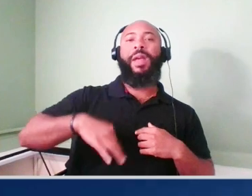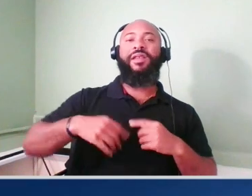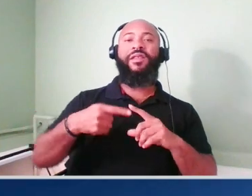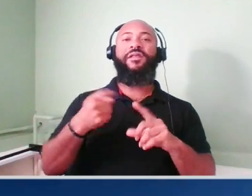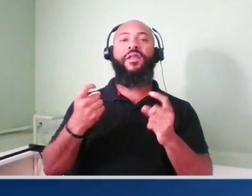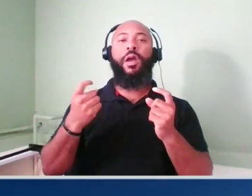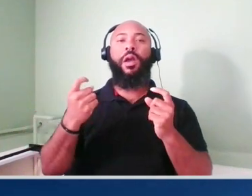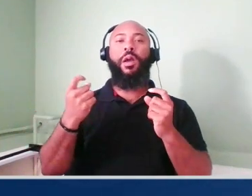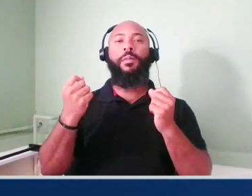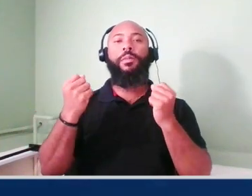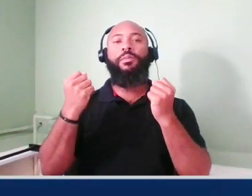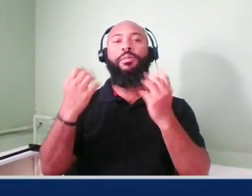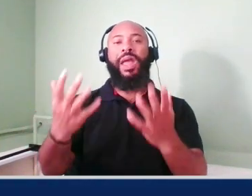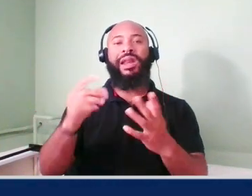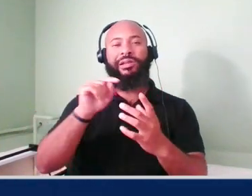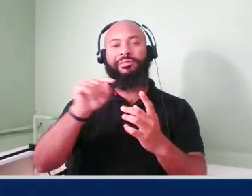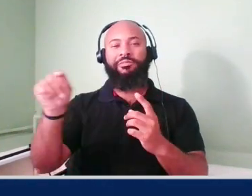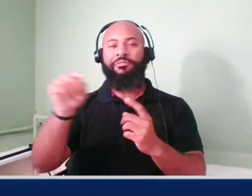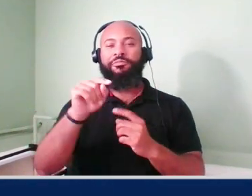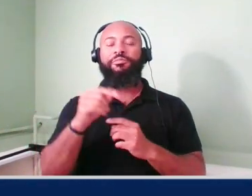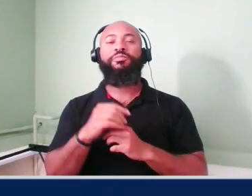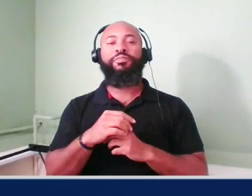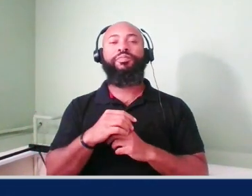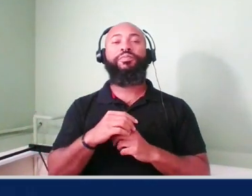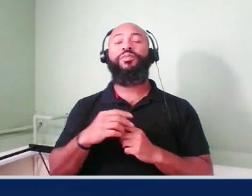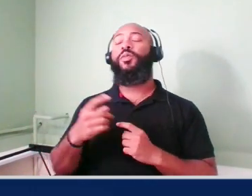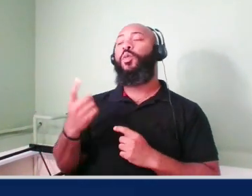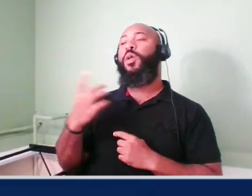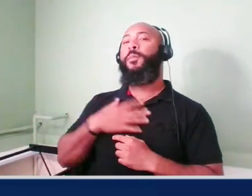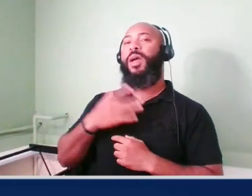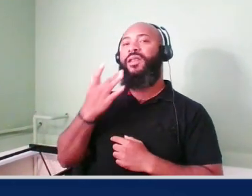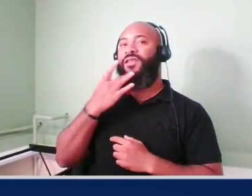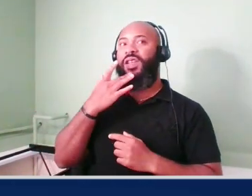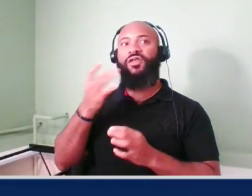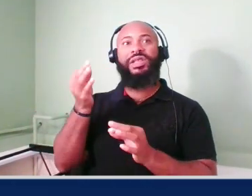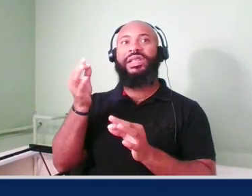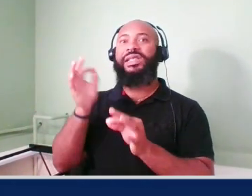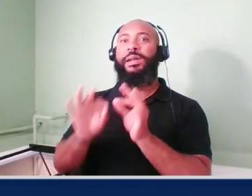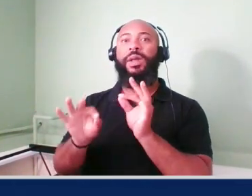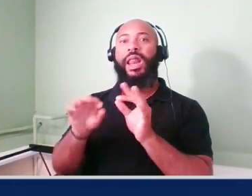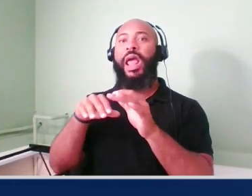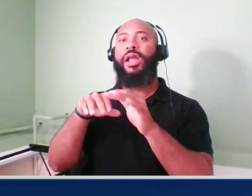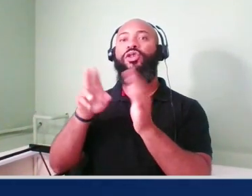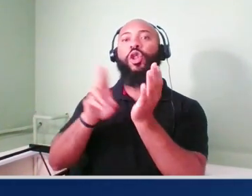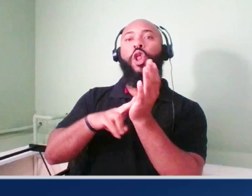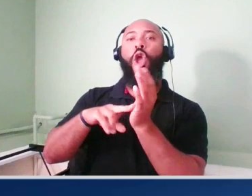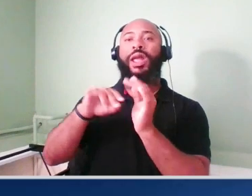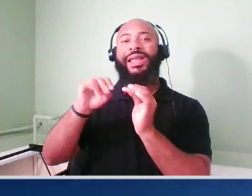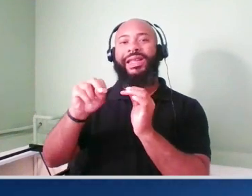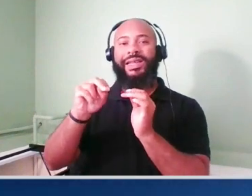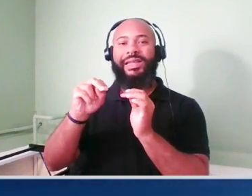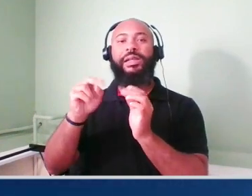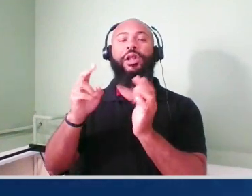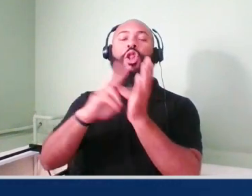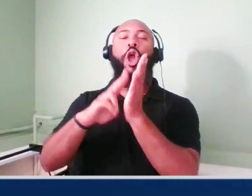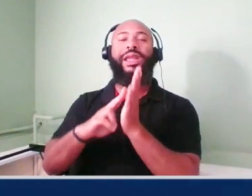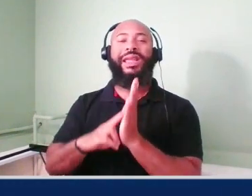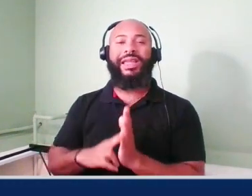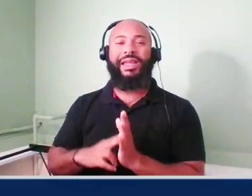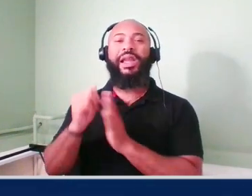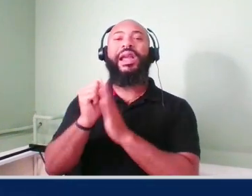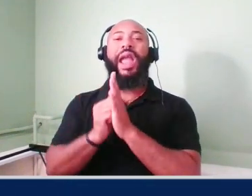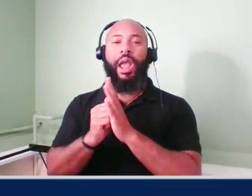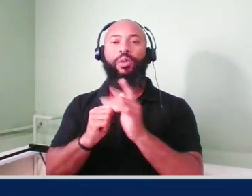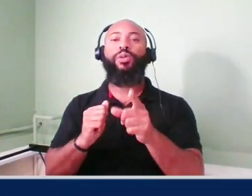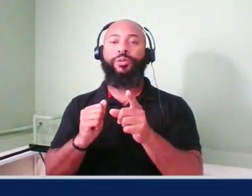impressive. Yeah. One of my favorites is just like the simple centralized logging. Yes. Account, right? Yes. Like I need to put all my logs into one account and